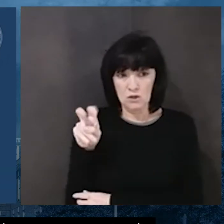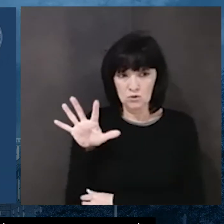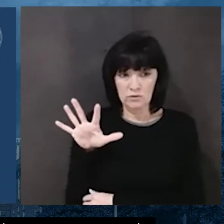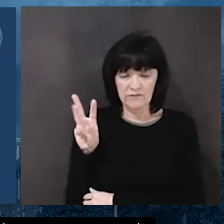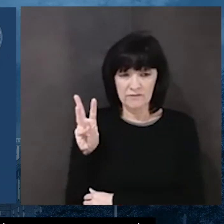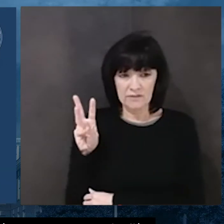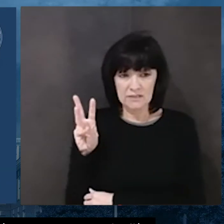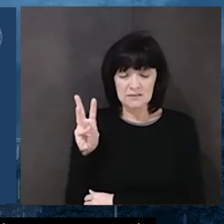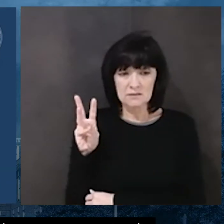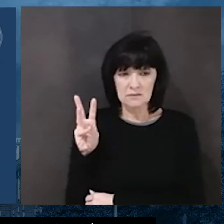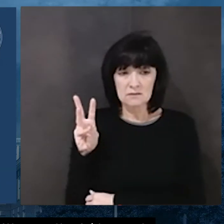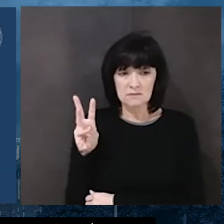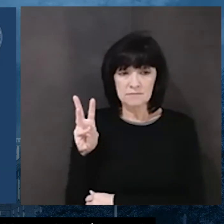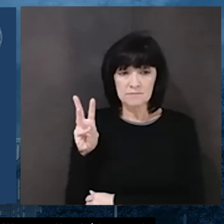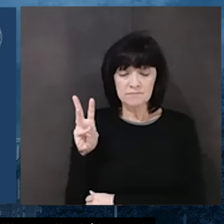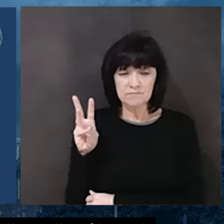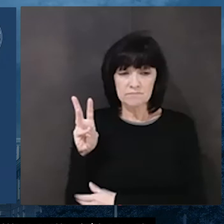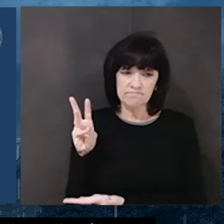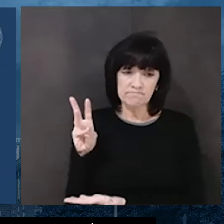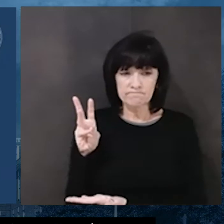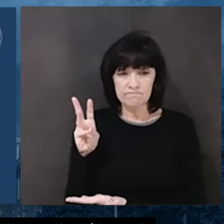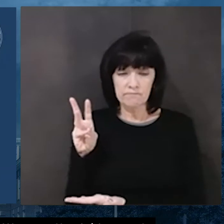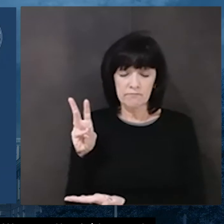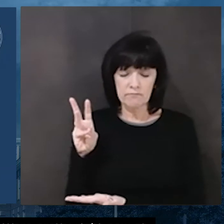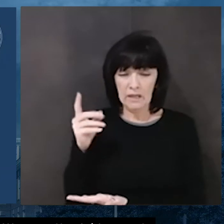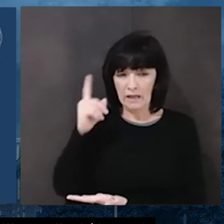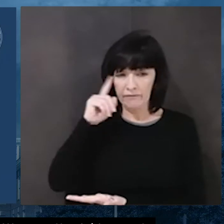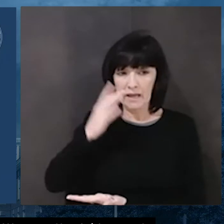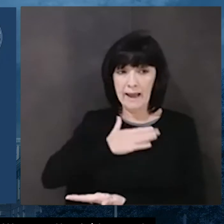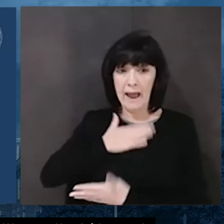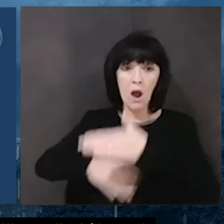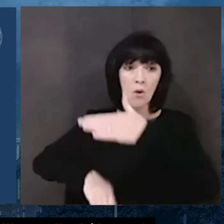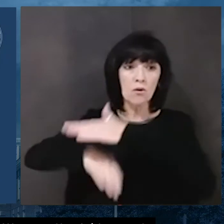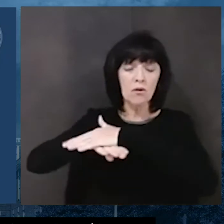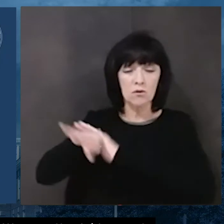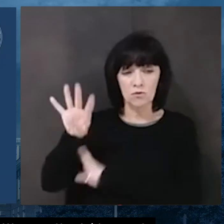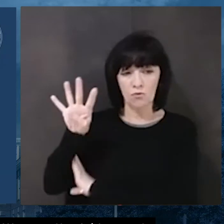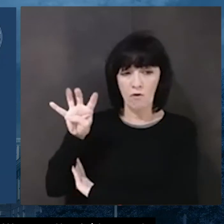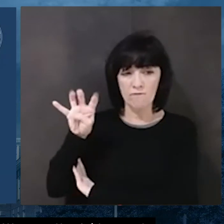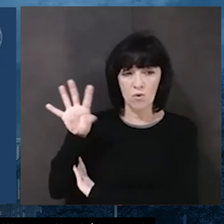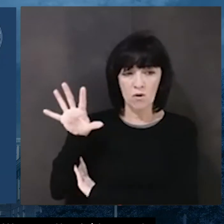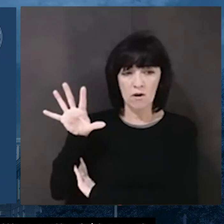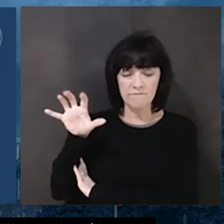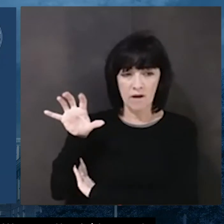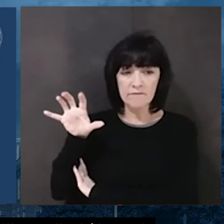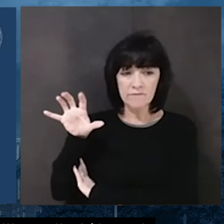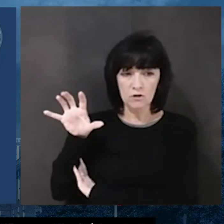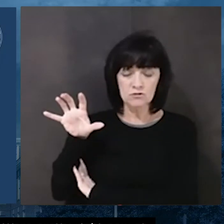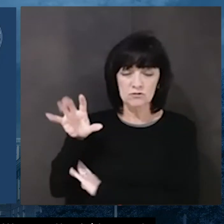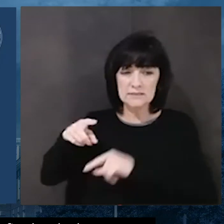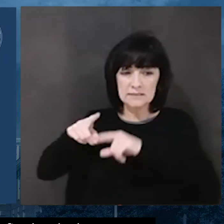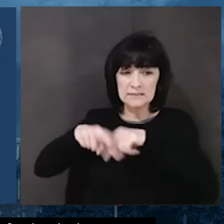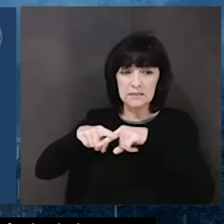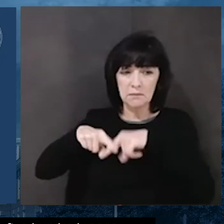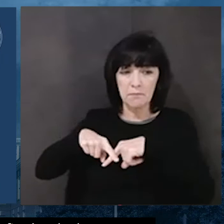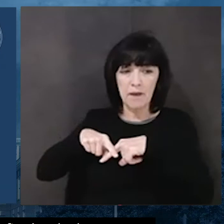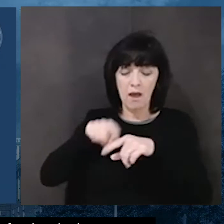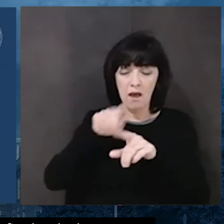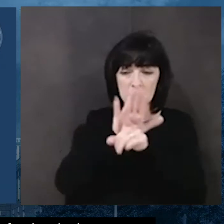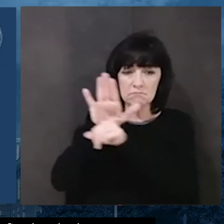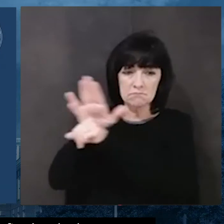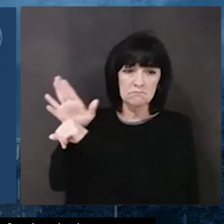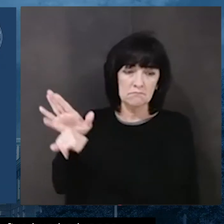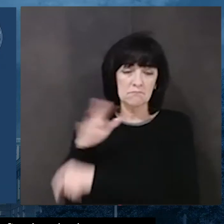Our capacity is somewhere in the 400 to 500 range, depending on the activity in the hospitals, and they could curtail some of